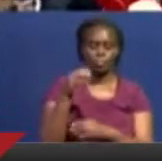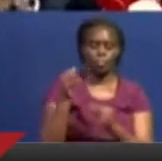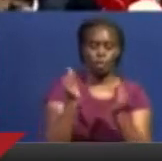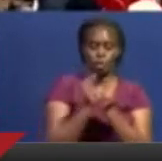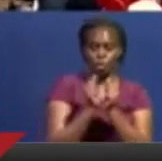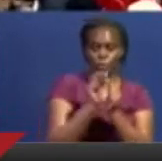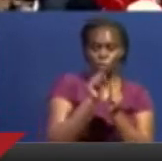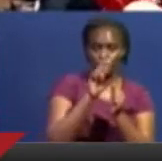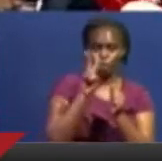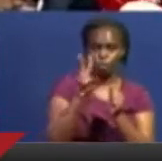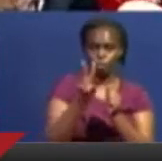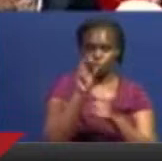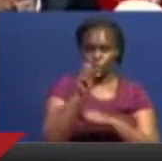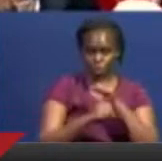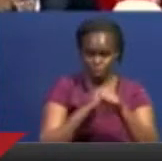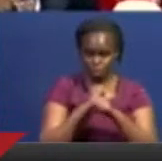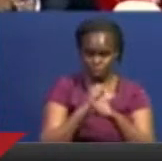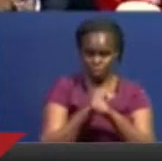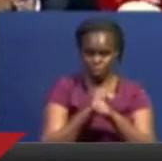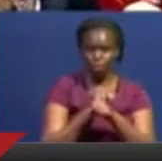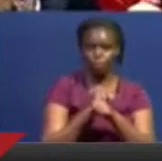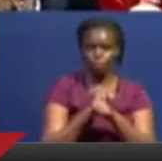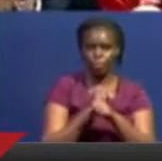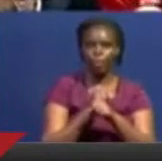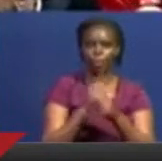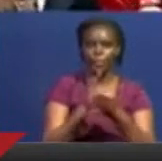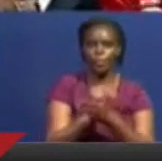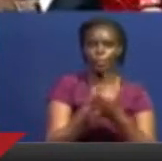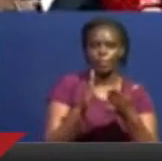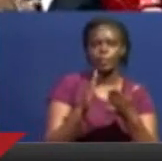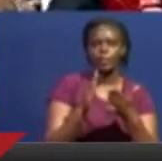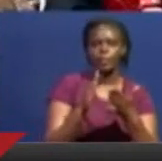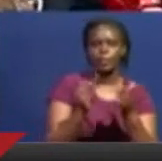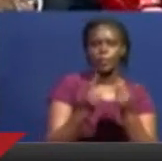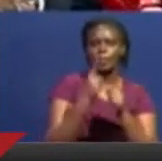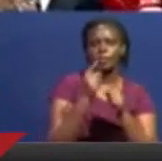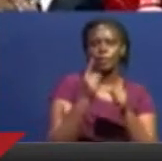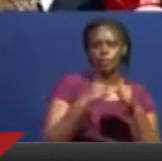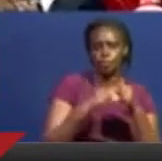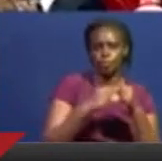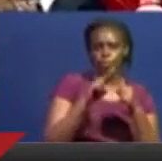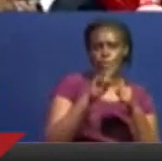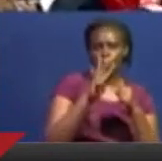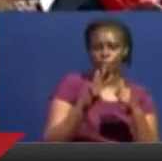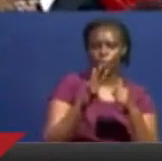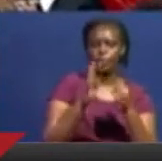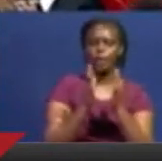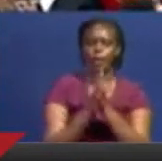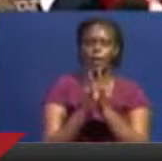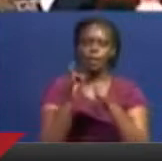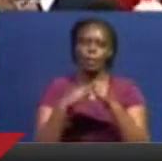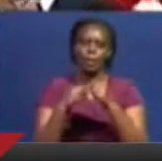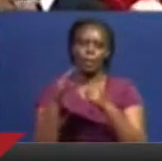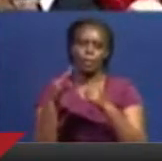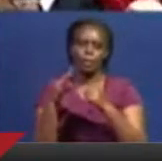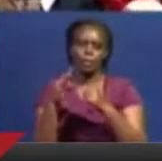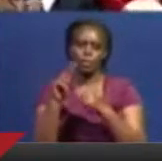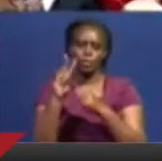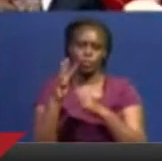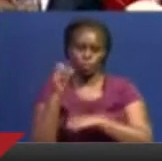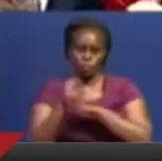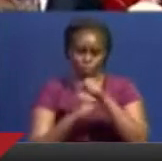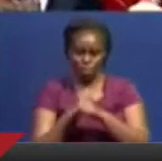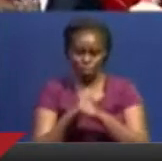October 2022, with a brief hiatus between the 11th July 2024 and 8th of August